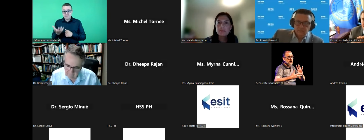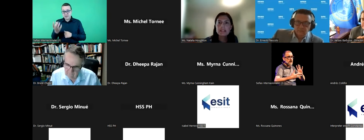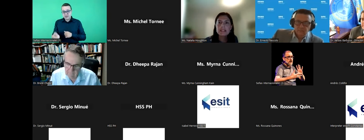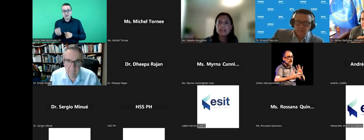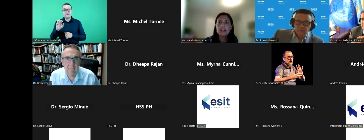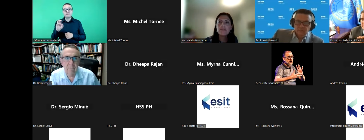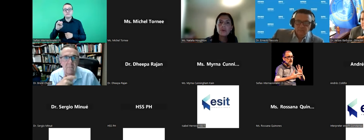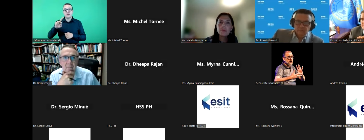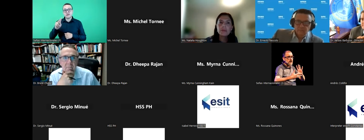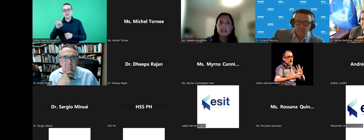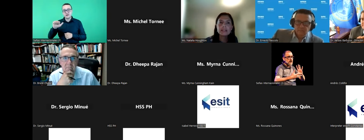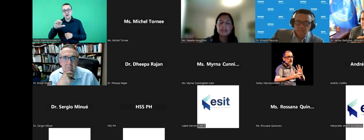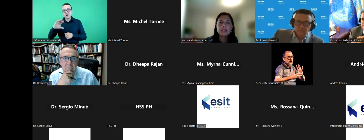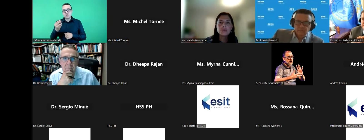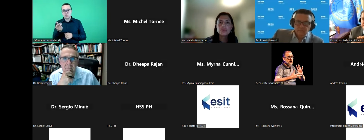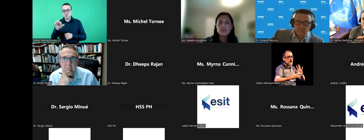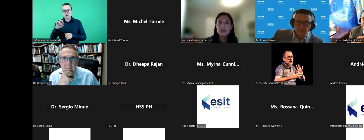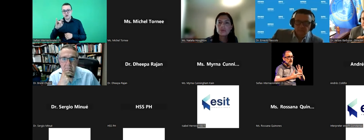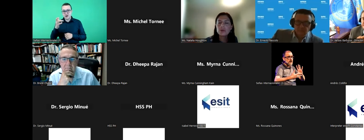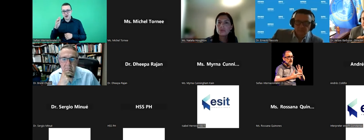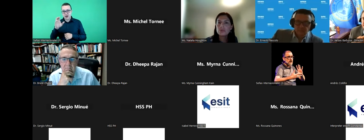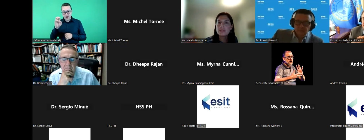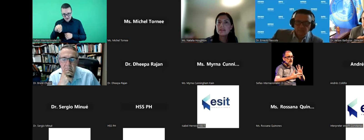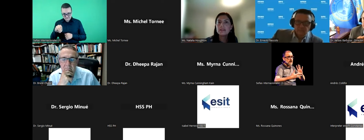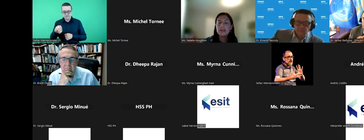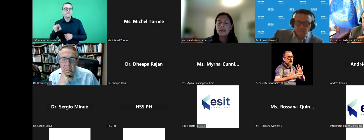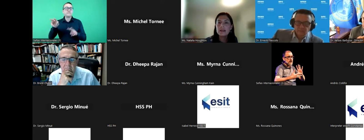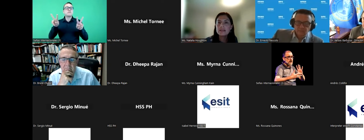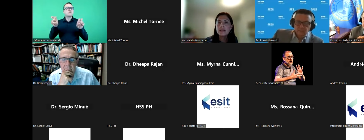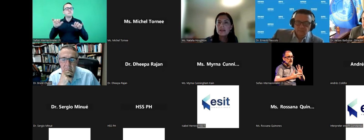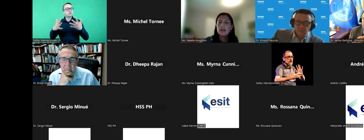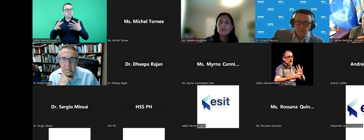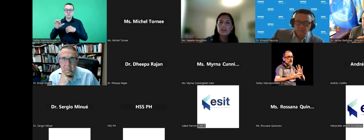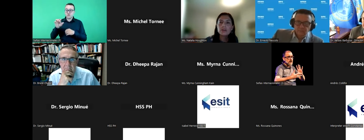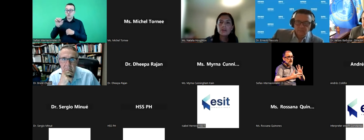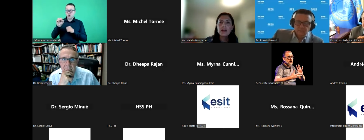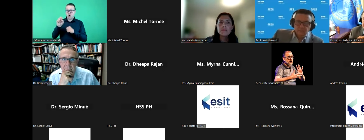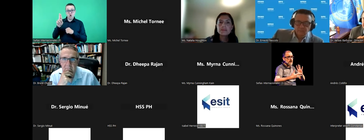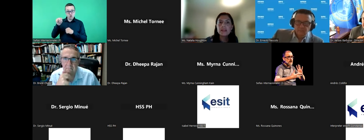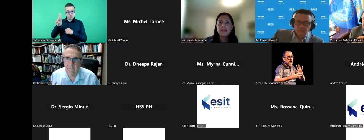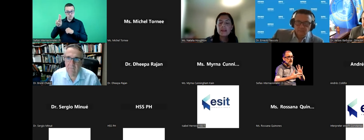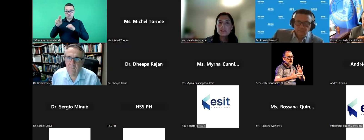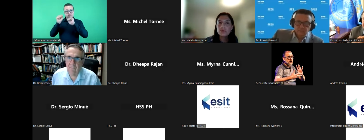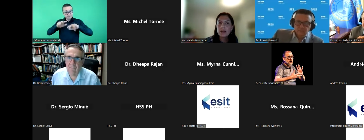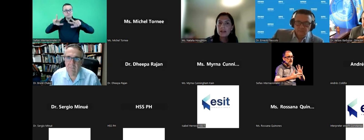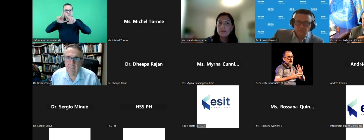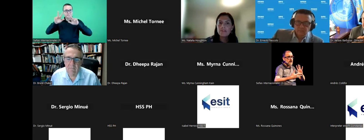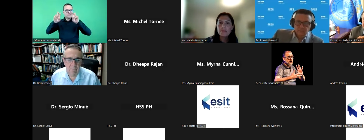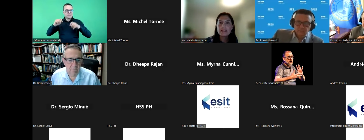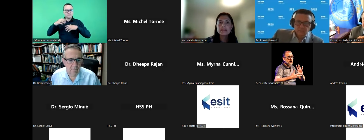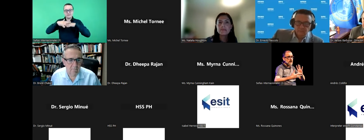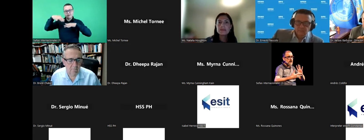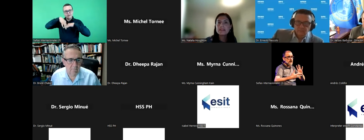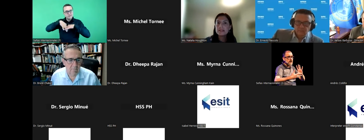us, Dr. Myrna Cunningham, former chair of the UN Nations Permanent Forum on Indigenous Issues. Dr.